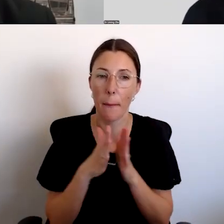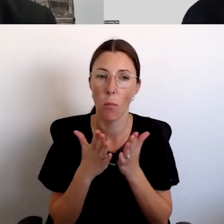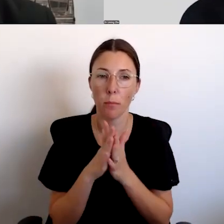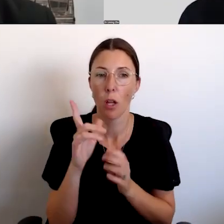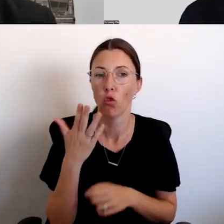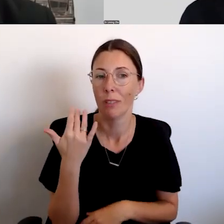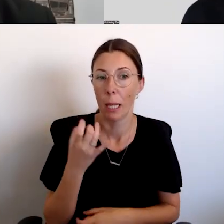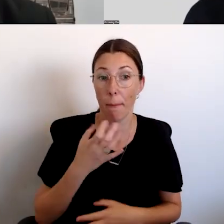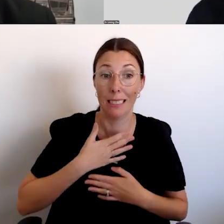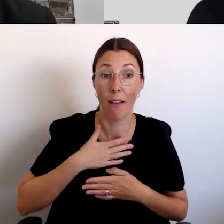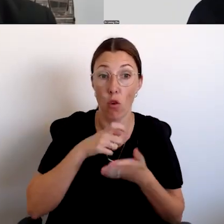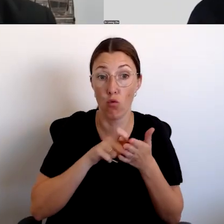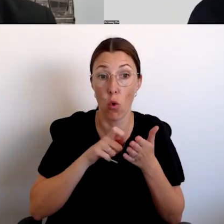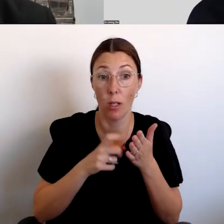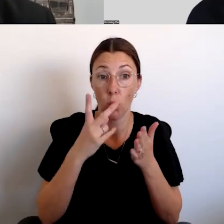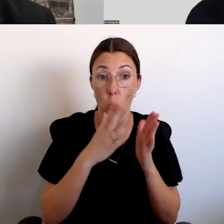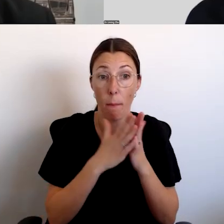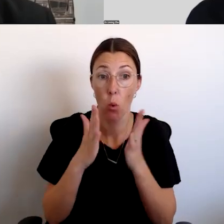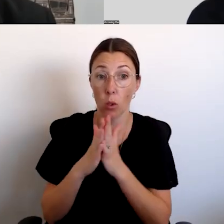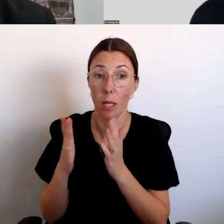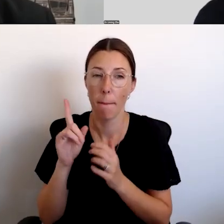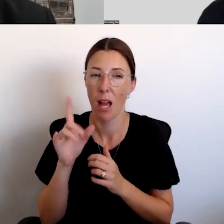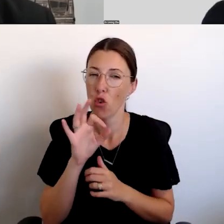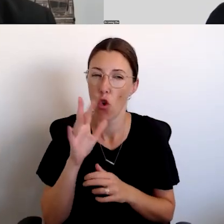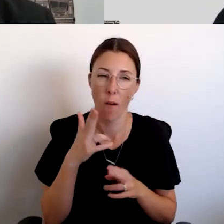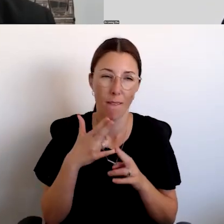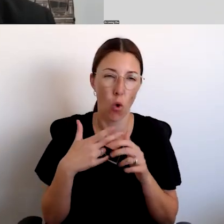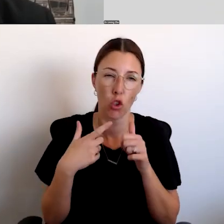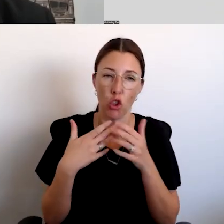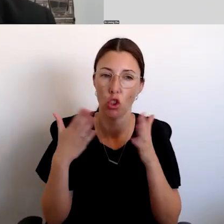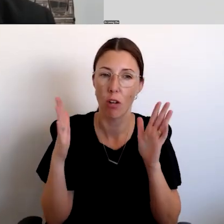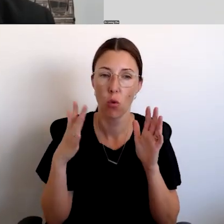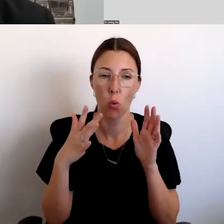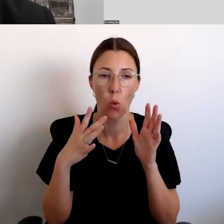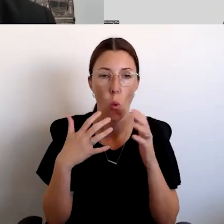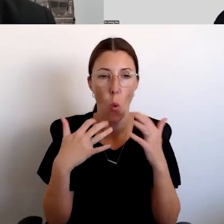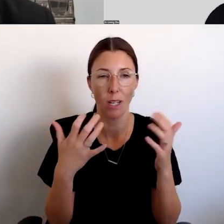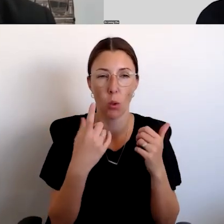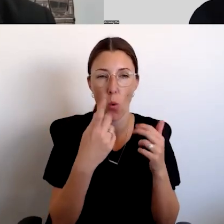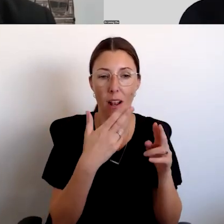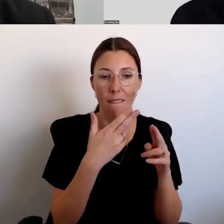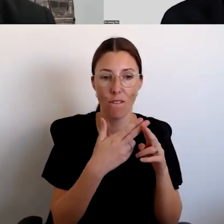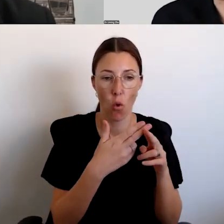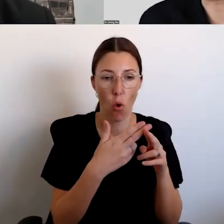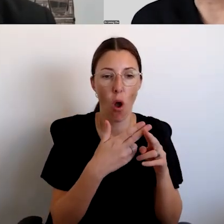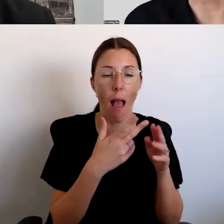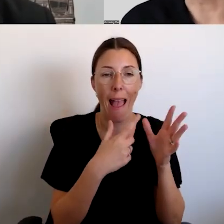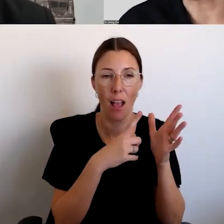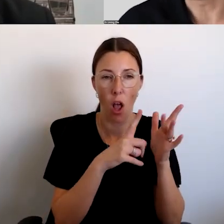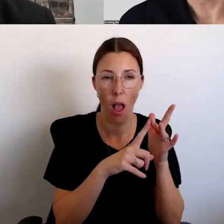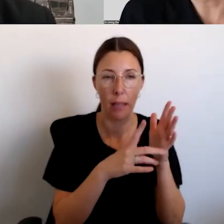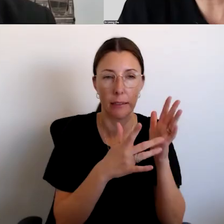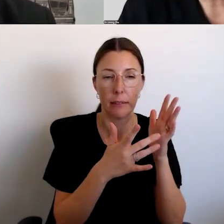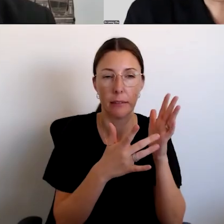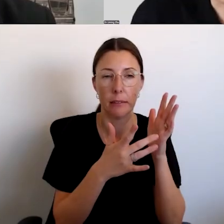written two books, but probably not for the general audience. One is on responsible AI, how to do it properly, but on a technical Mm, level. The other is on AI